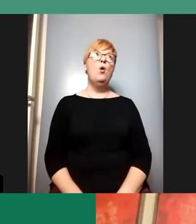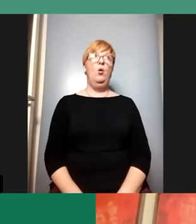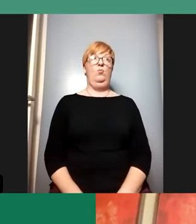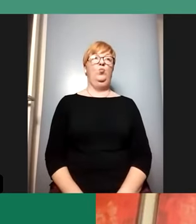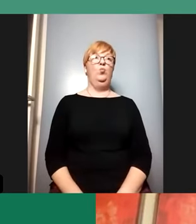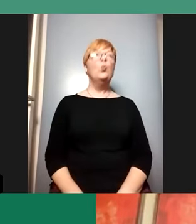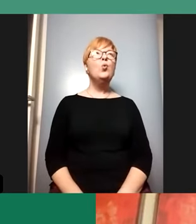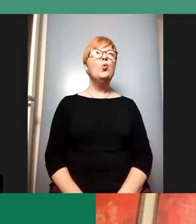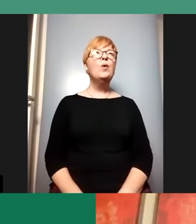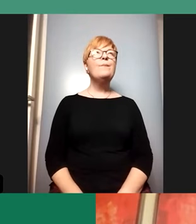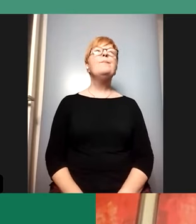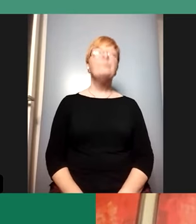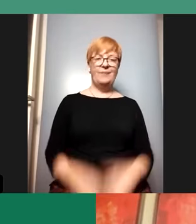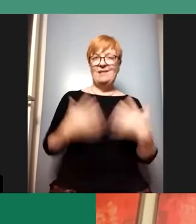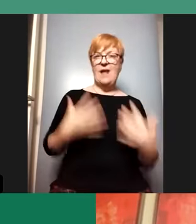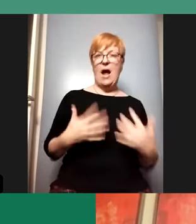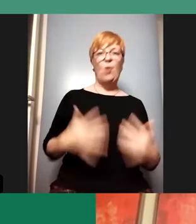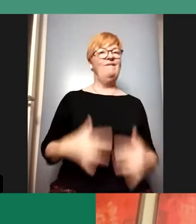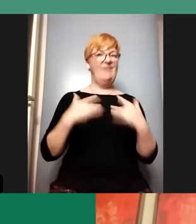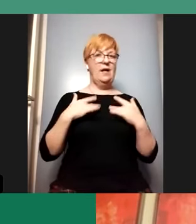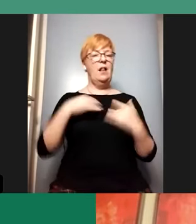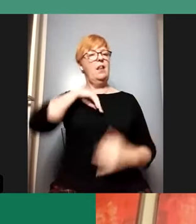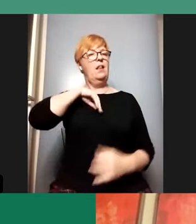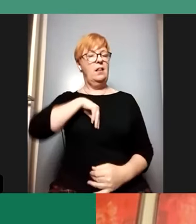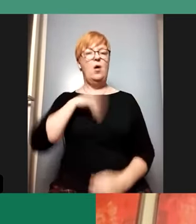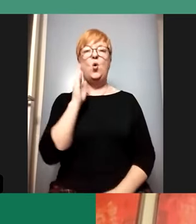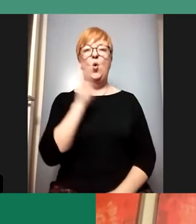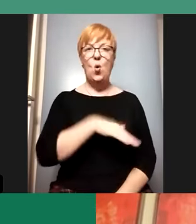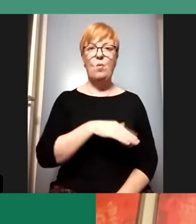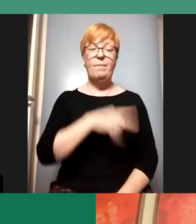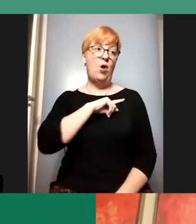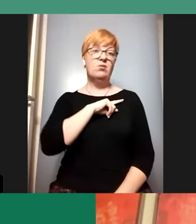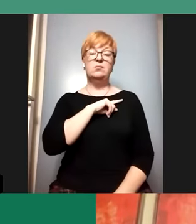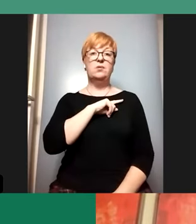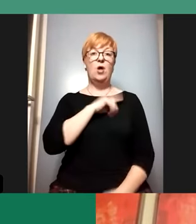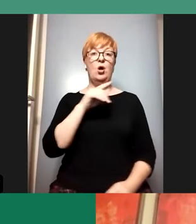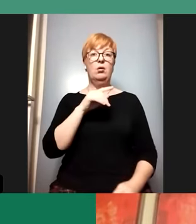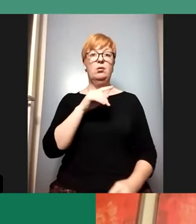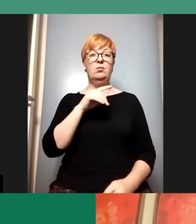It feels like home now, because I've been here longer than I actually lived in Trinidad, you know. So,